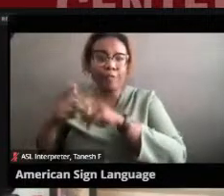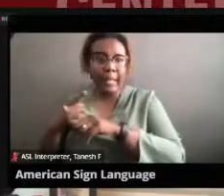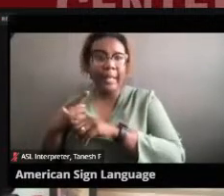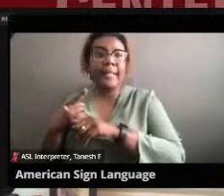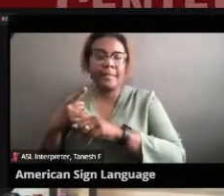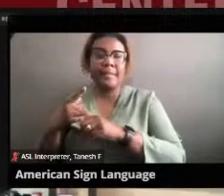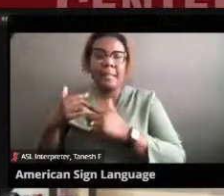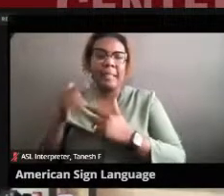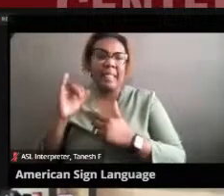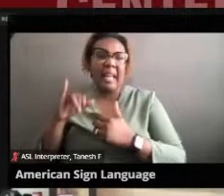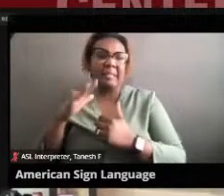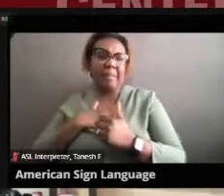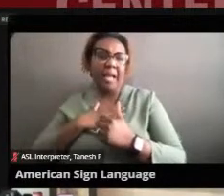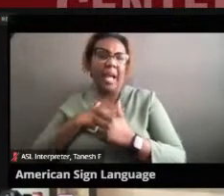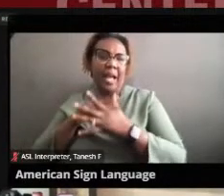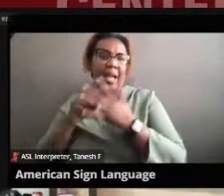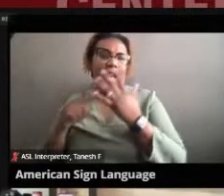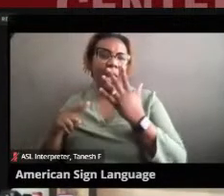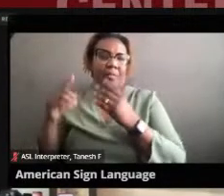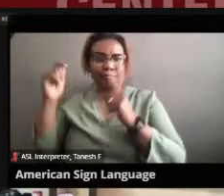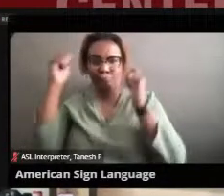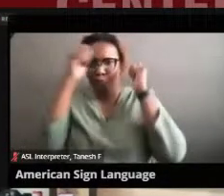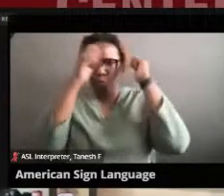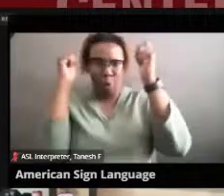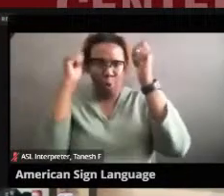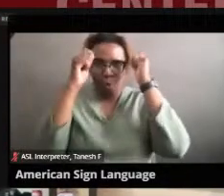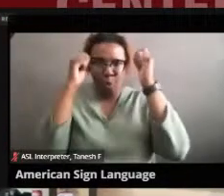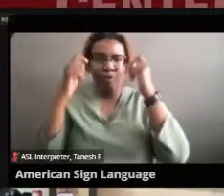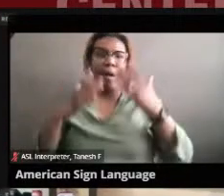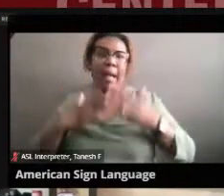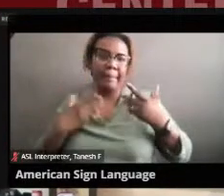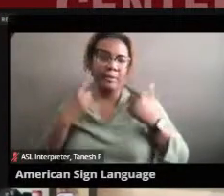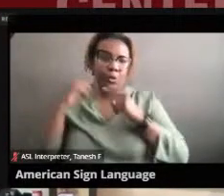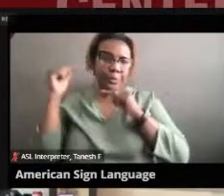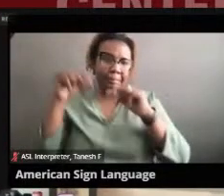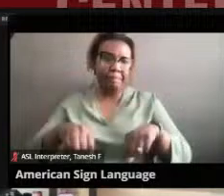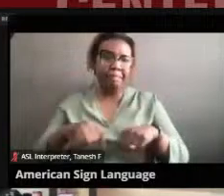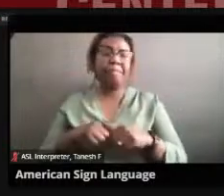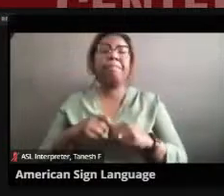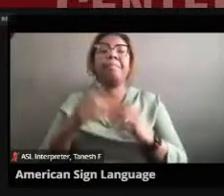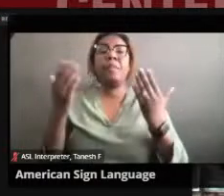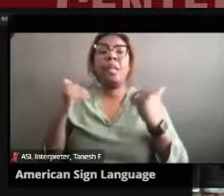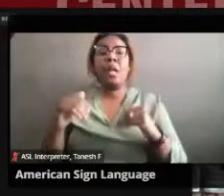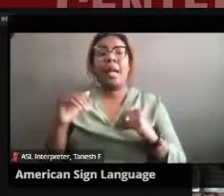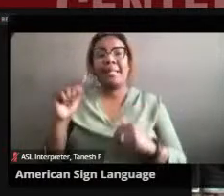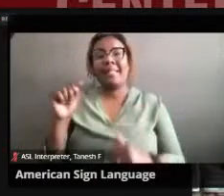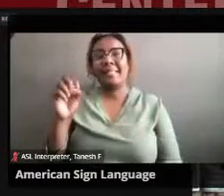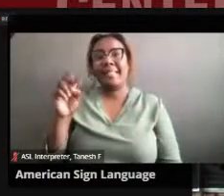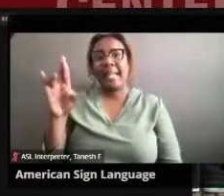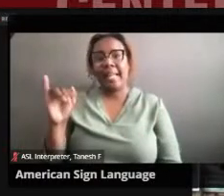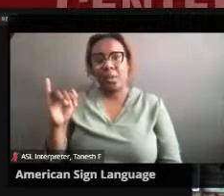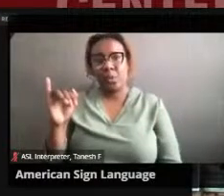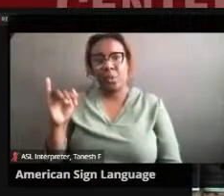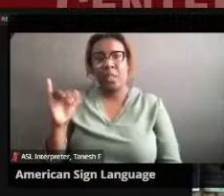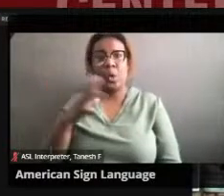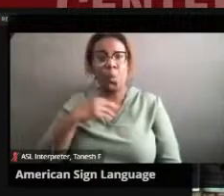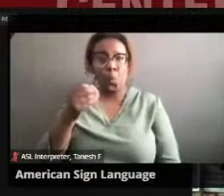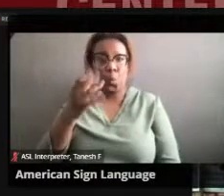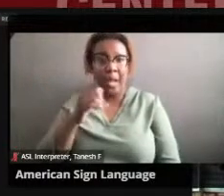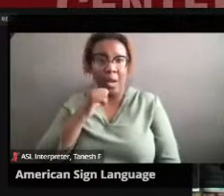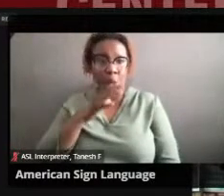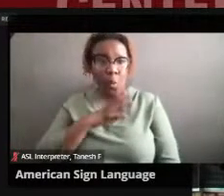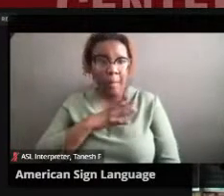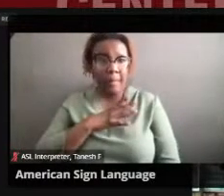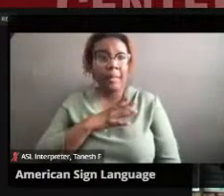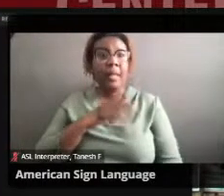Hi, my name is Perry. I am a white woman with short, shoulder-length